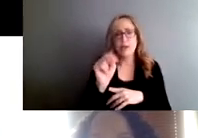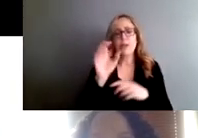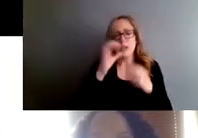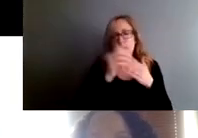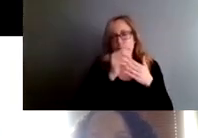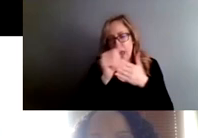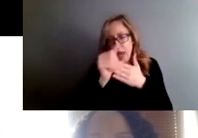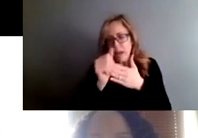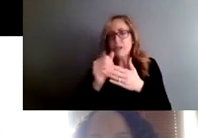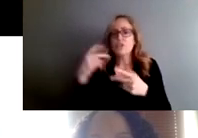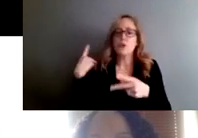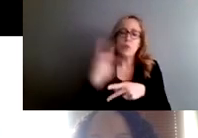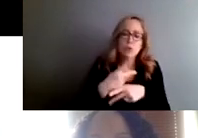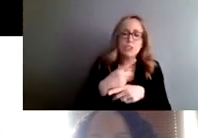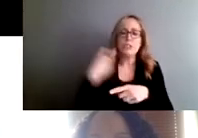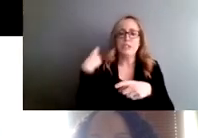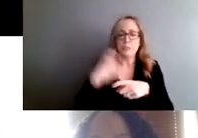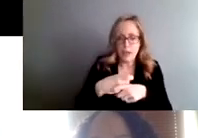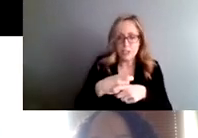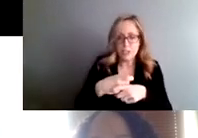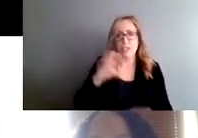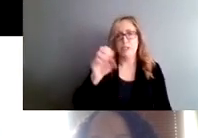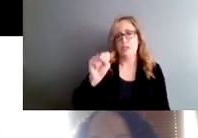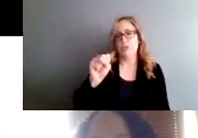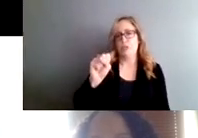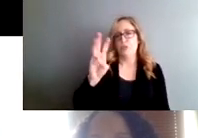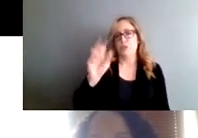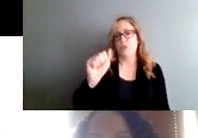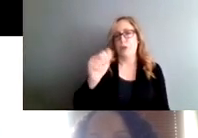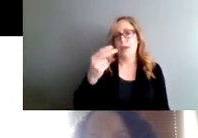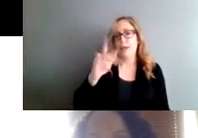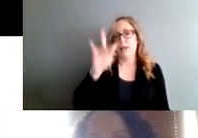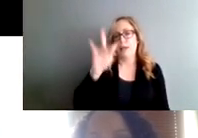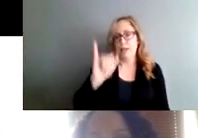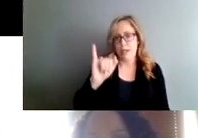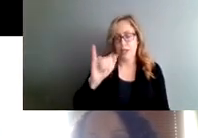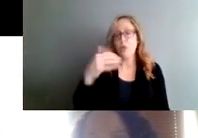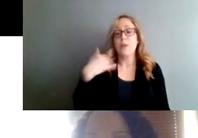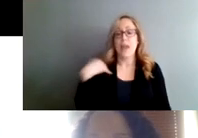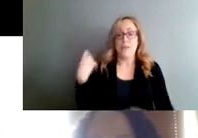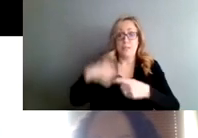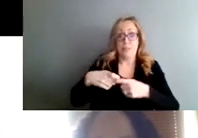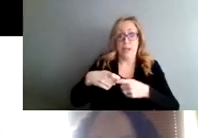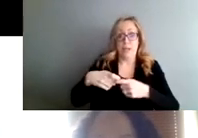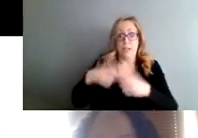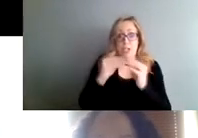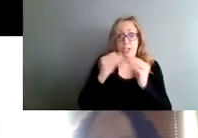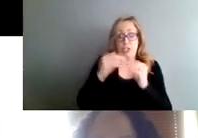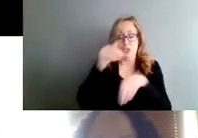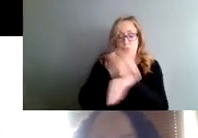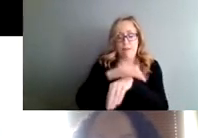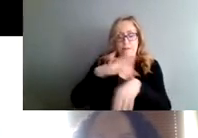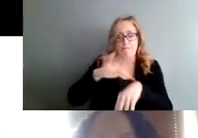Khmer, Portuguese, Spanish, and Swahili. And we also have a Spanish language session coming up this evening at 5